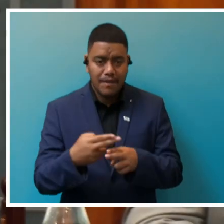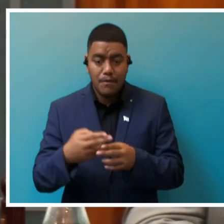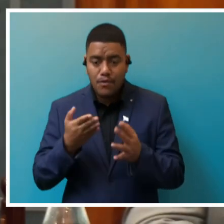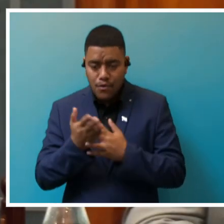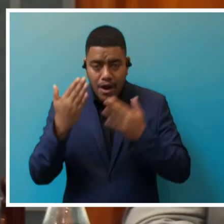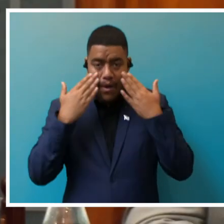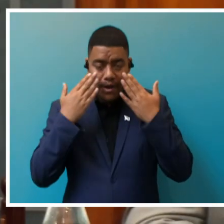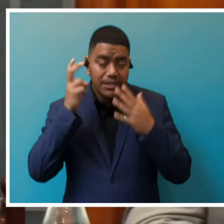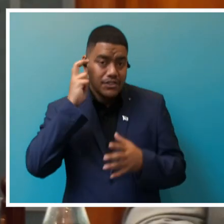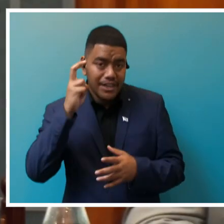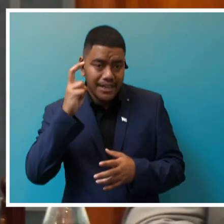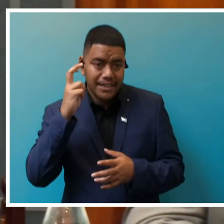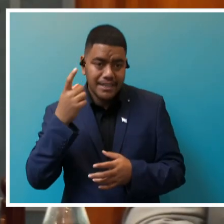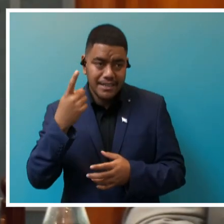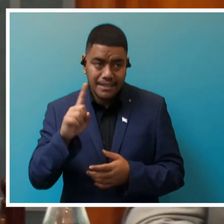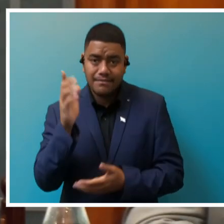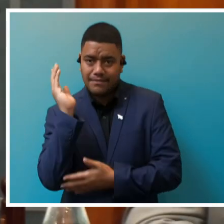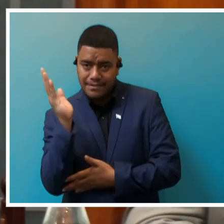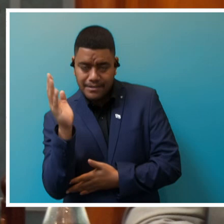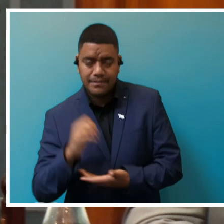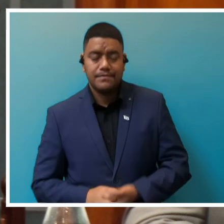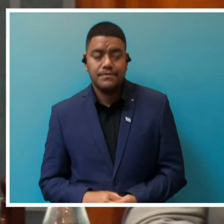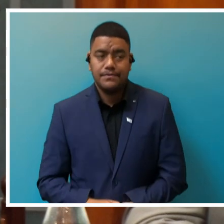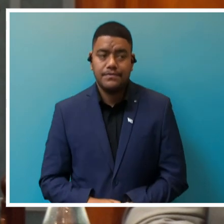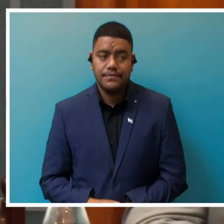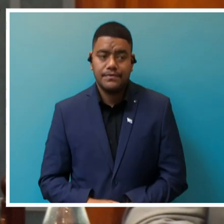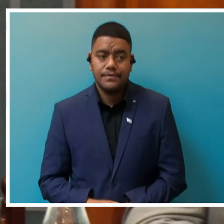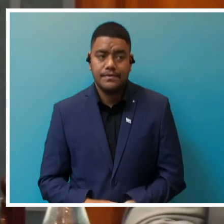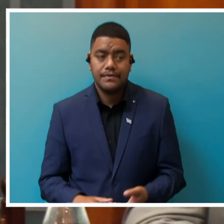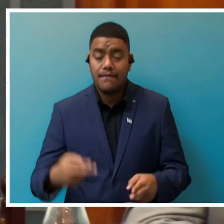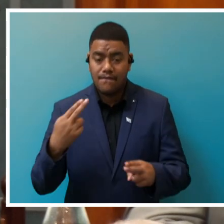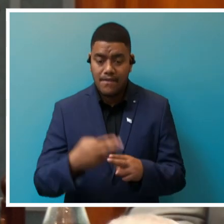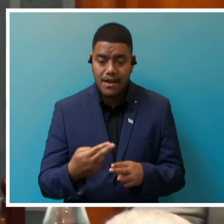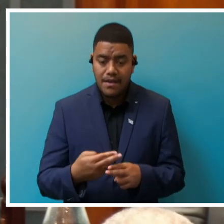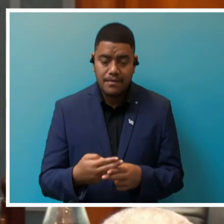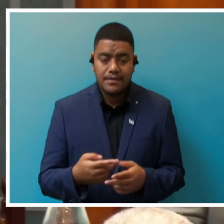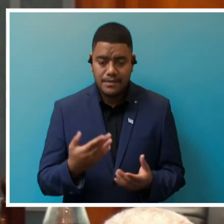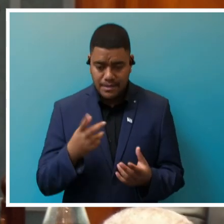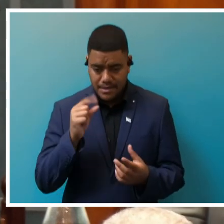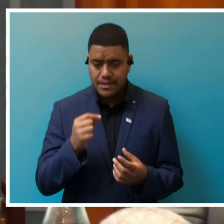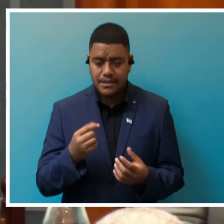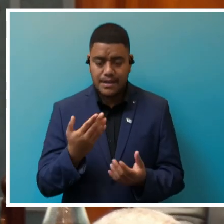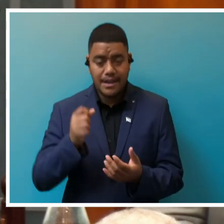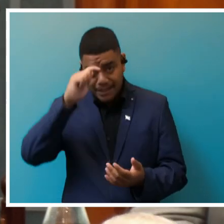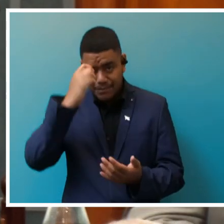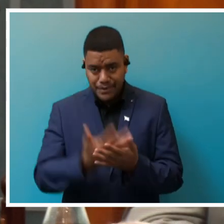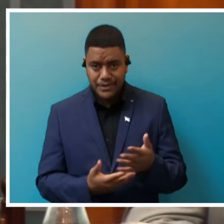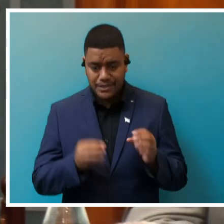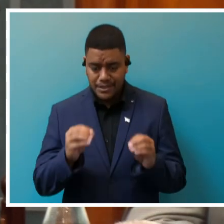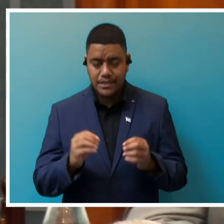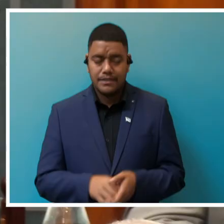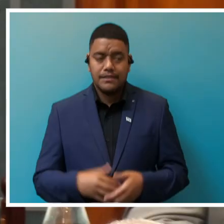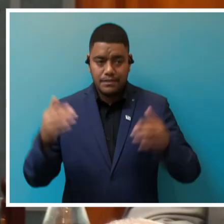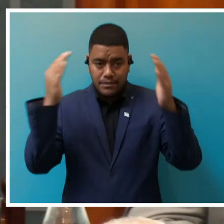awareness, training, demonstration plots, private farms, and hands-on experiences. Honourable Speaker,